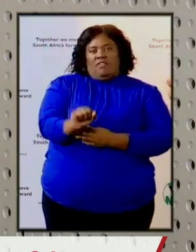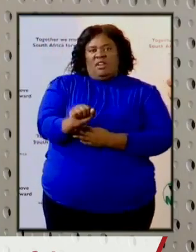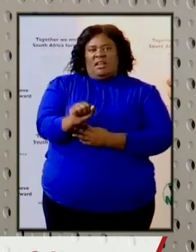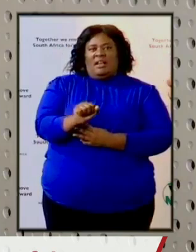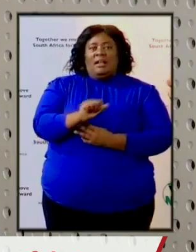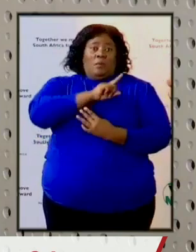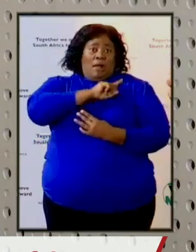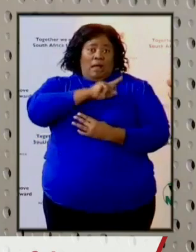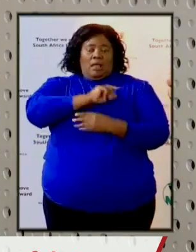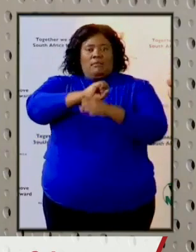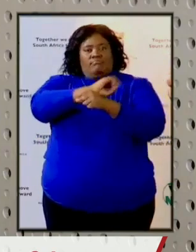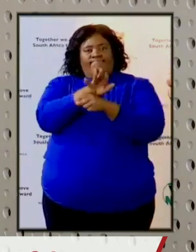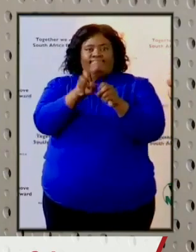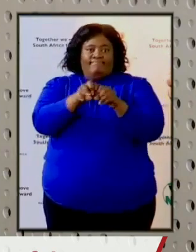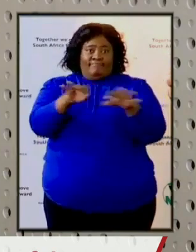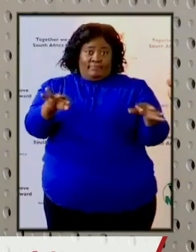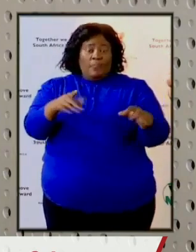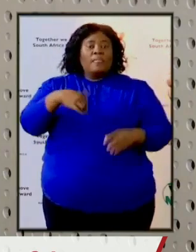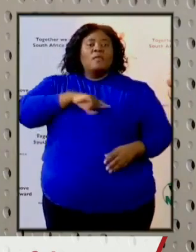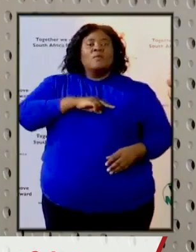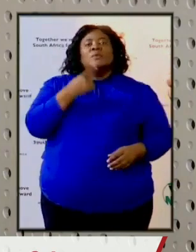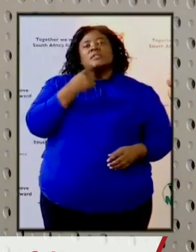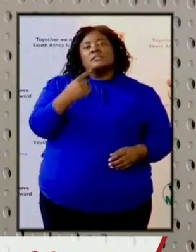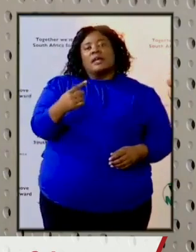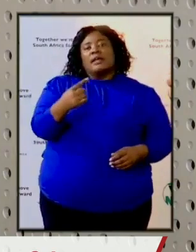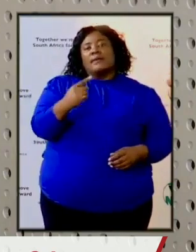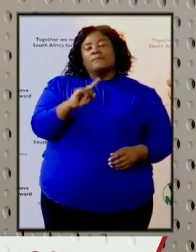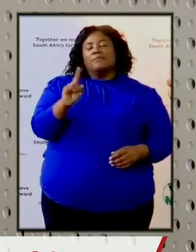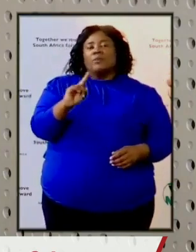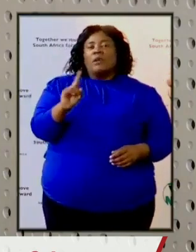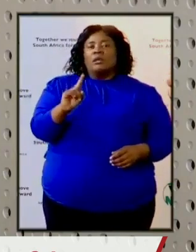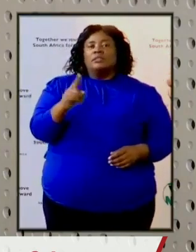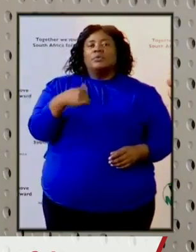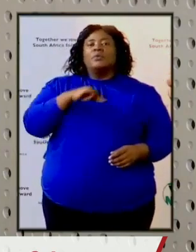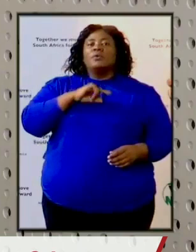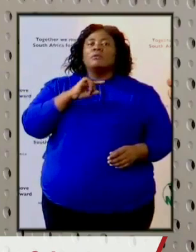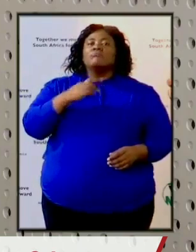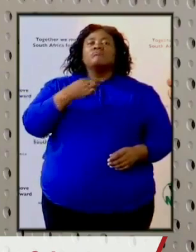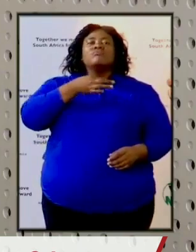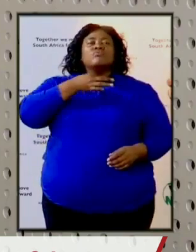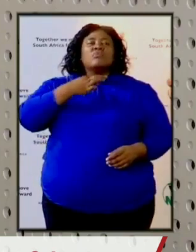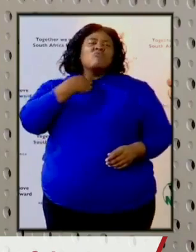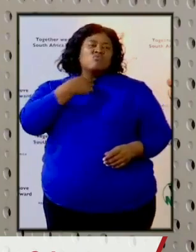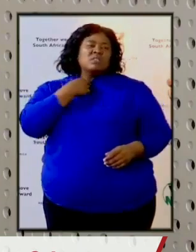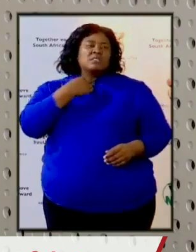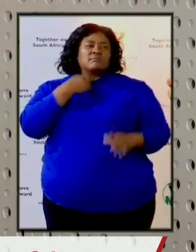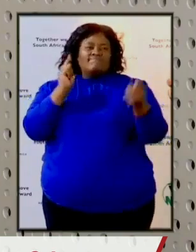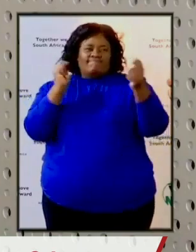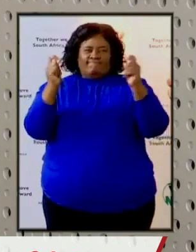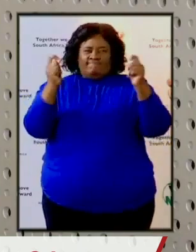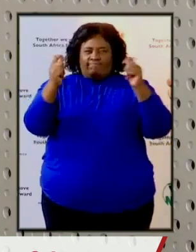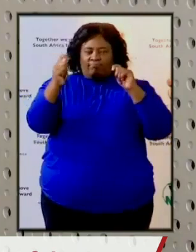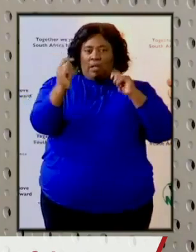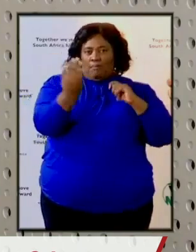We have said that we will be adopting a risk-adjusted approach to